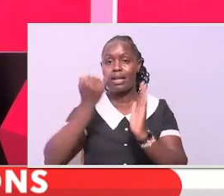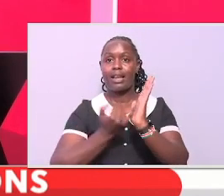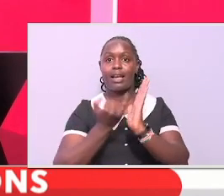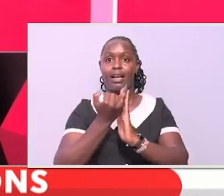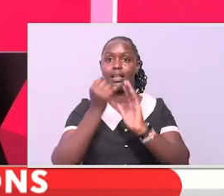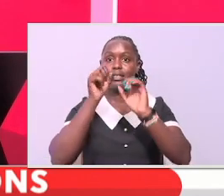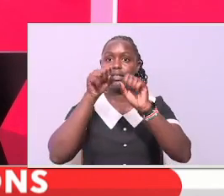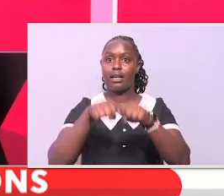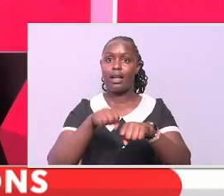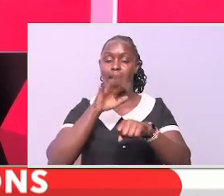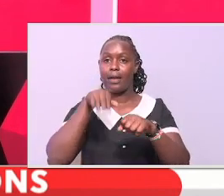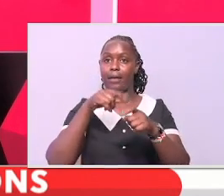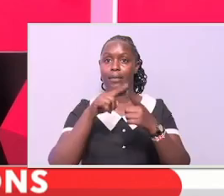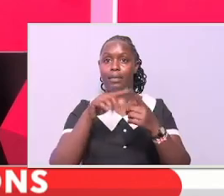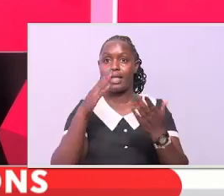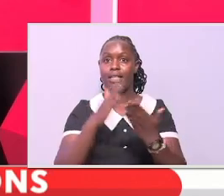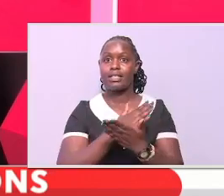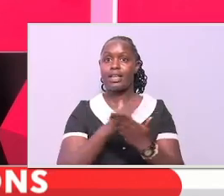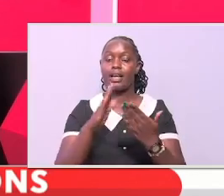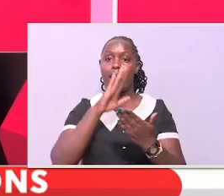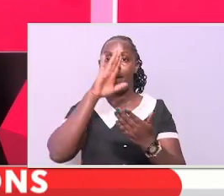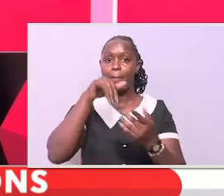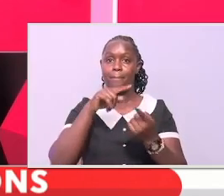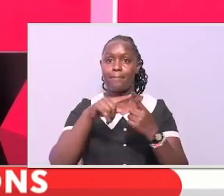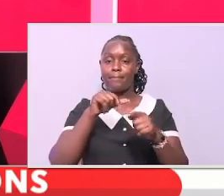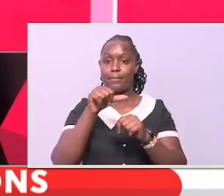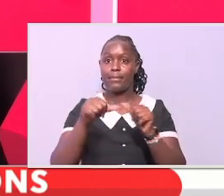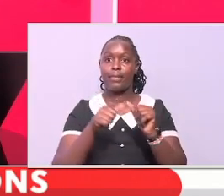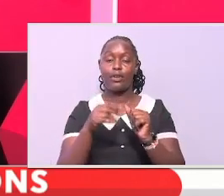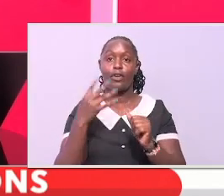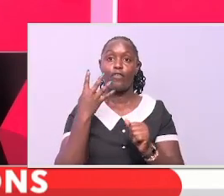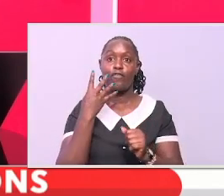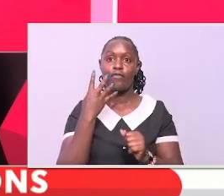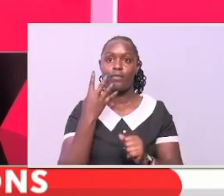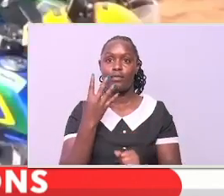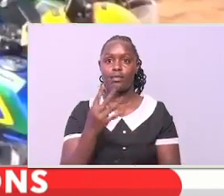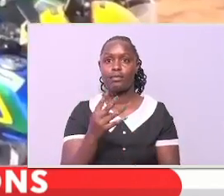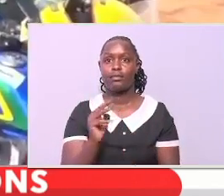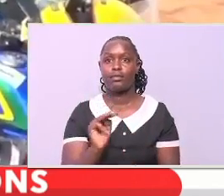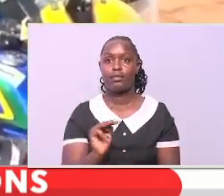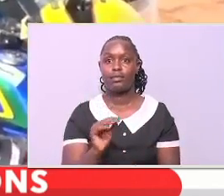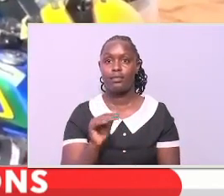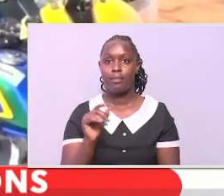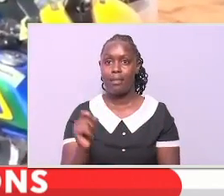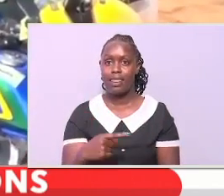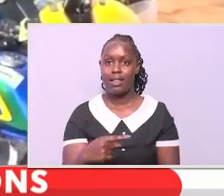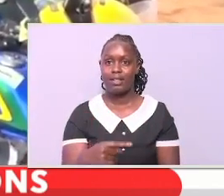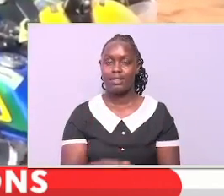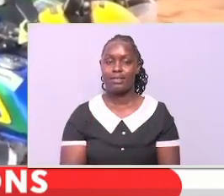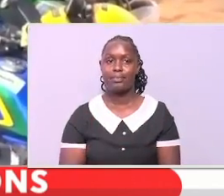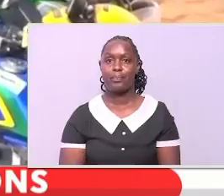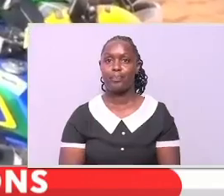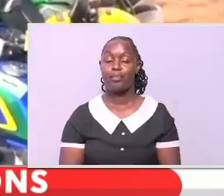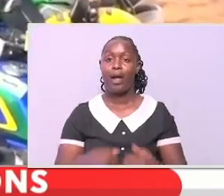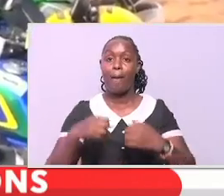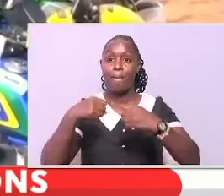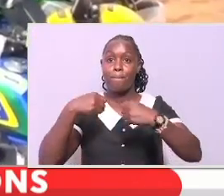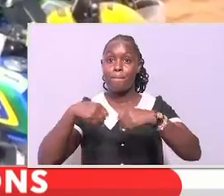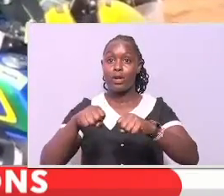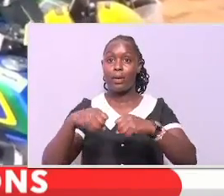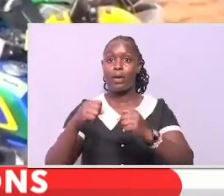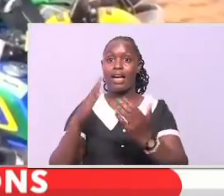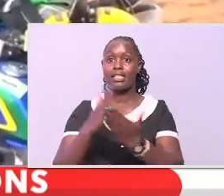boda-boda sector by at least 400 million shillings a month. The boda-boda sector contributes about